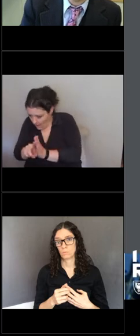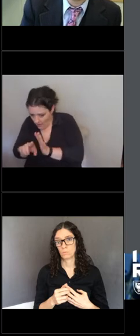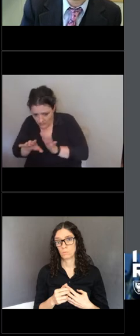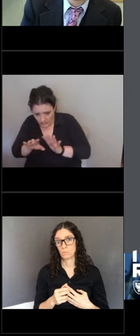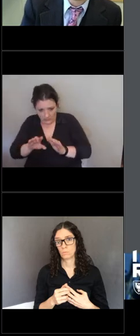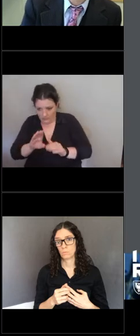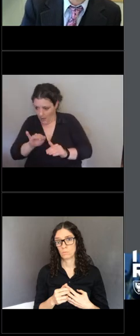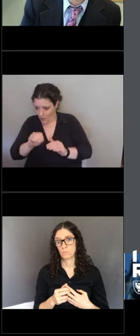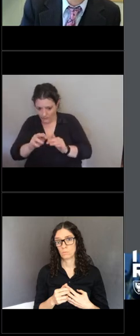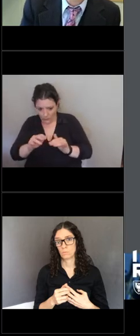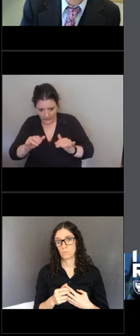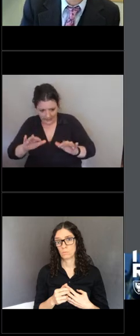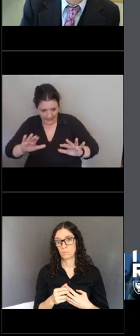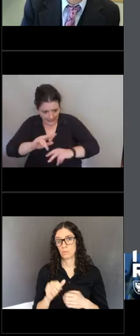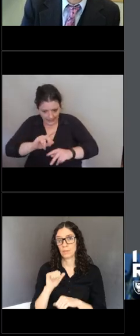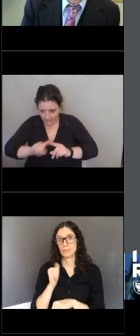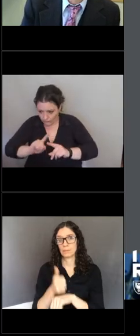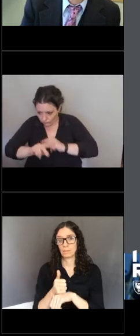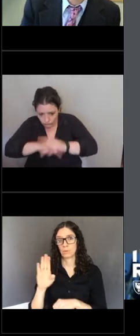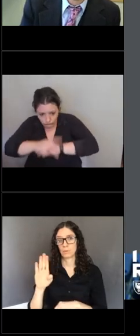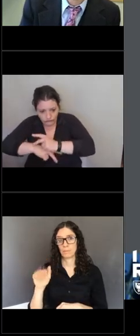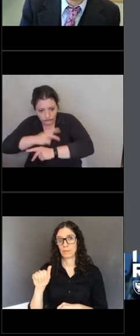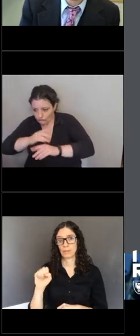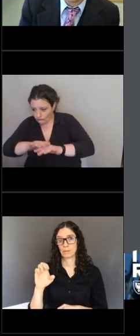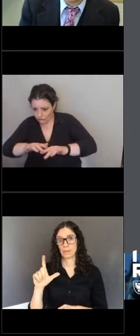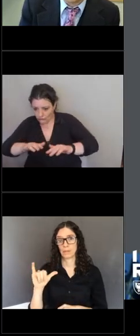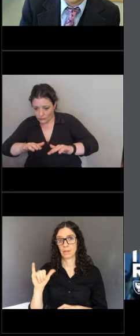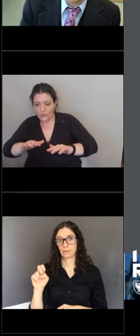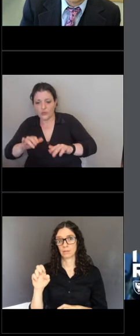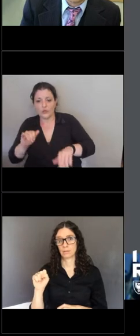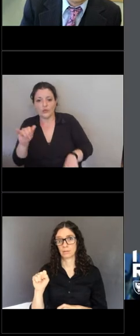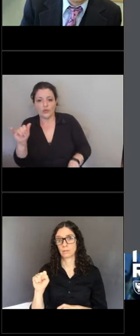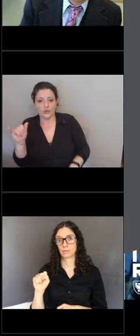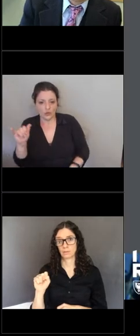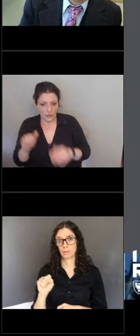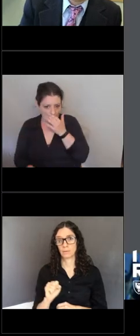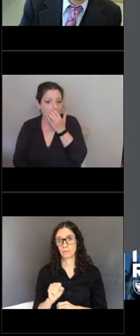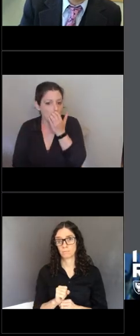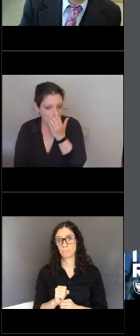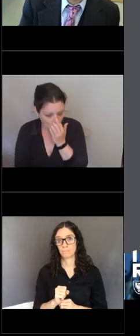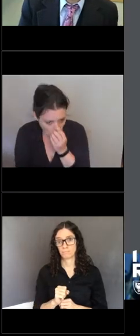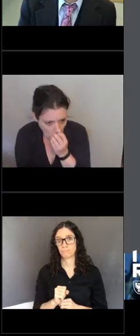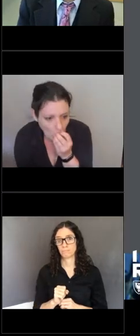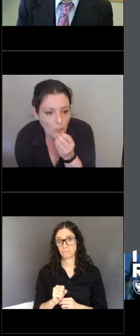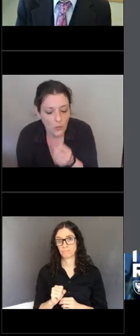as well as the points of interest or points that were most at risk.